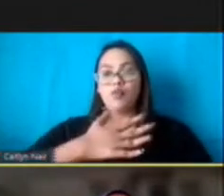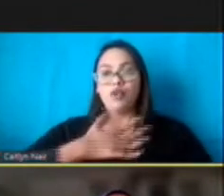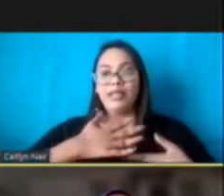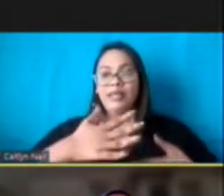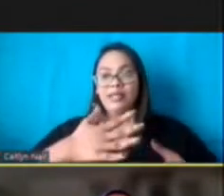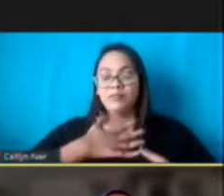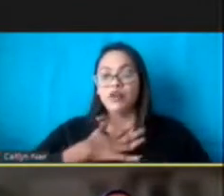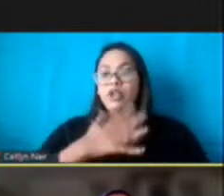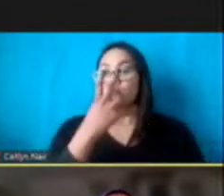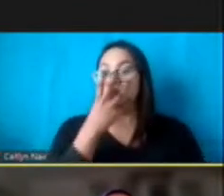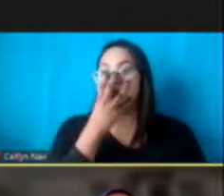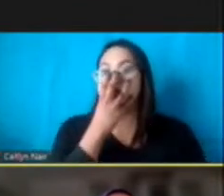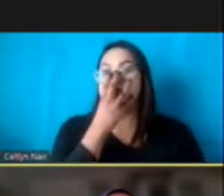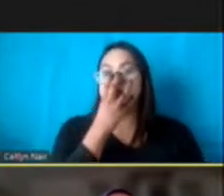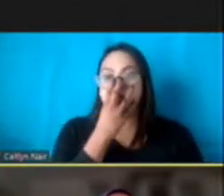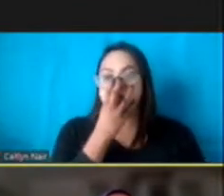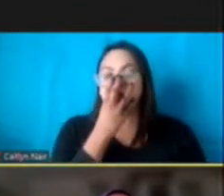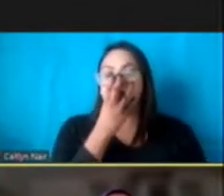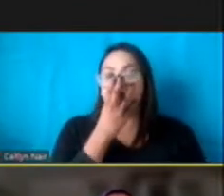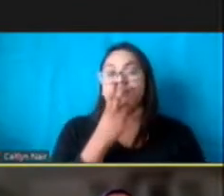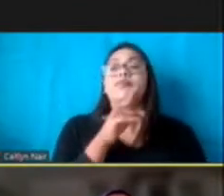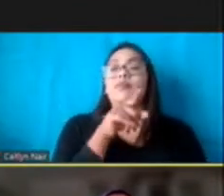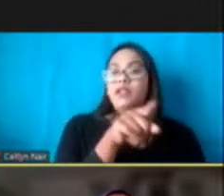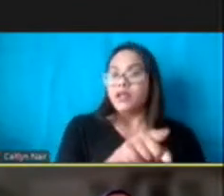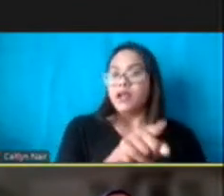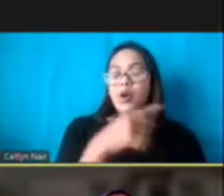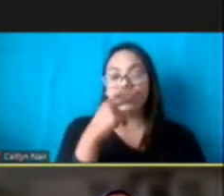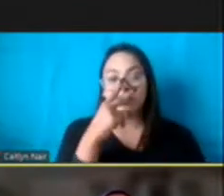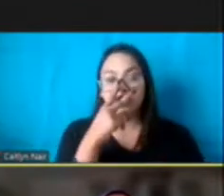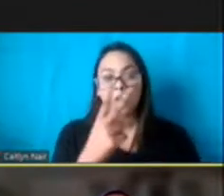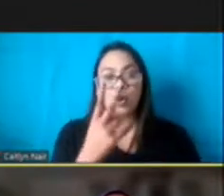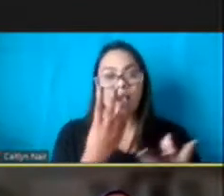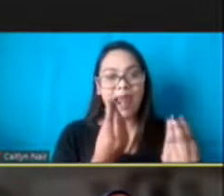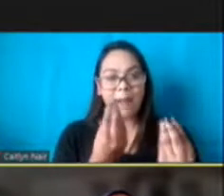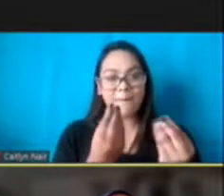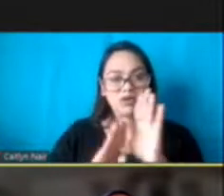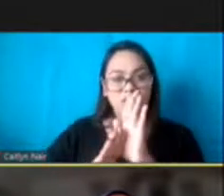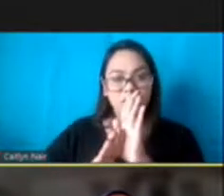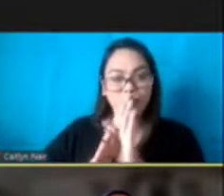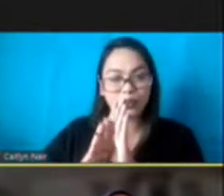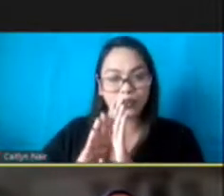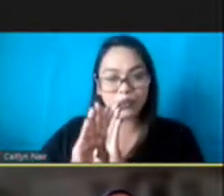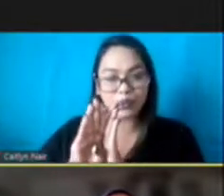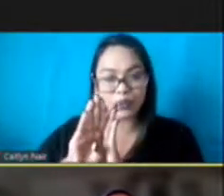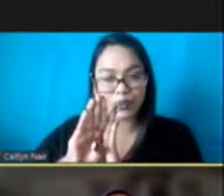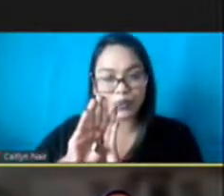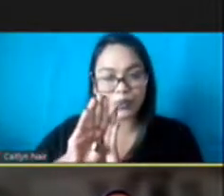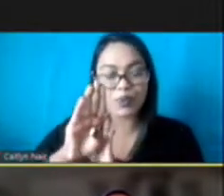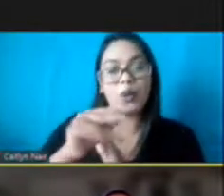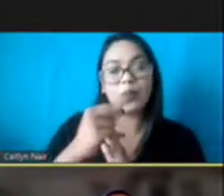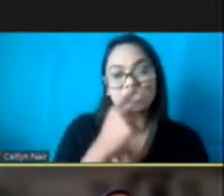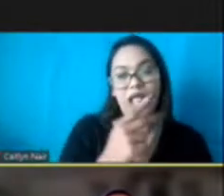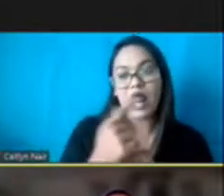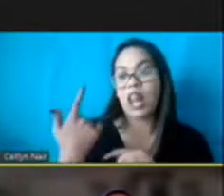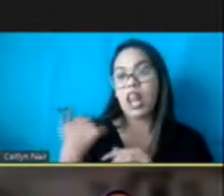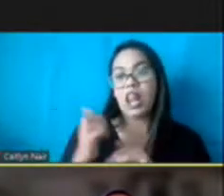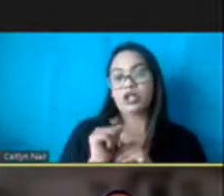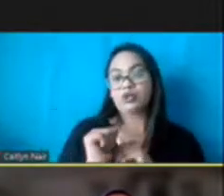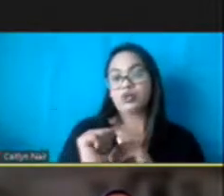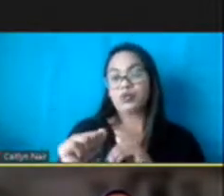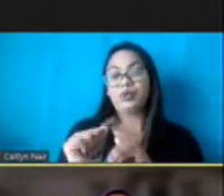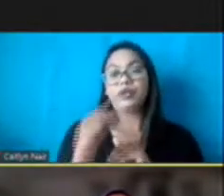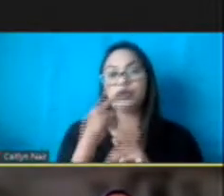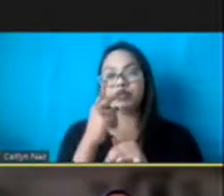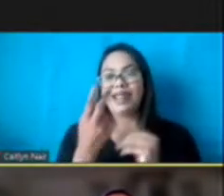sector. And where we saw increases during the peaks of the previous waves, in the last few weeks, we've seen a decrease in